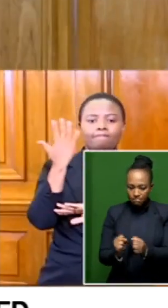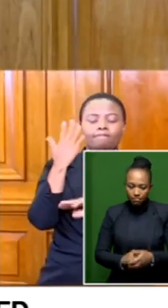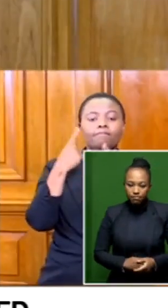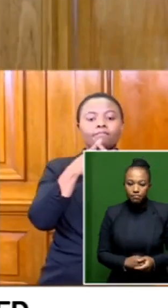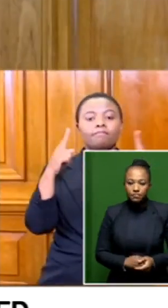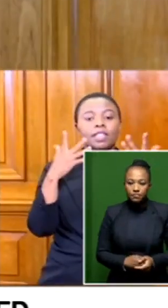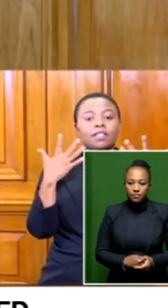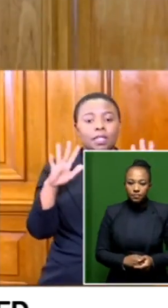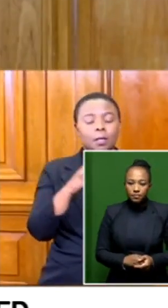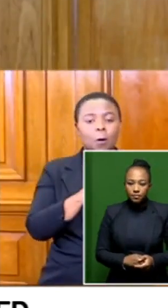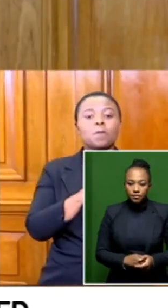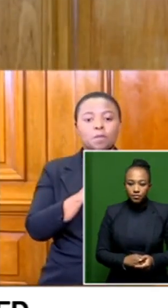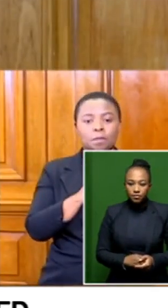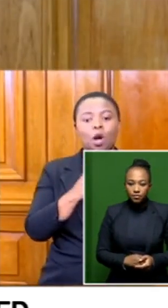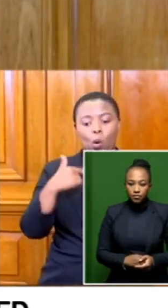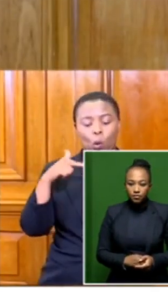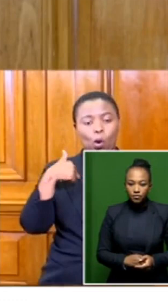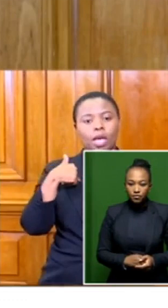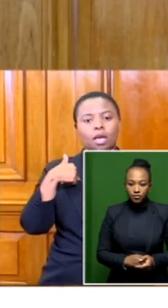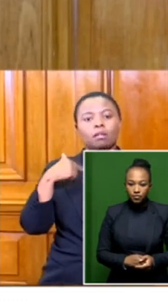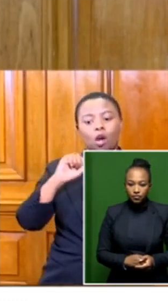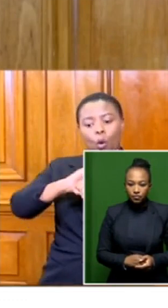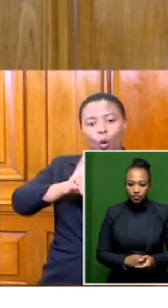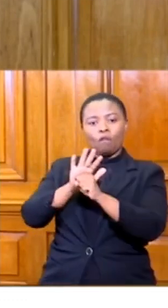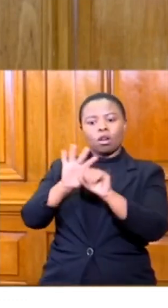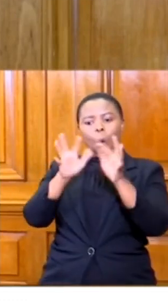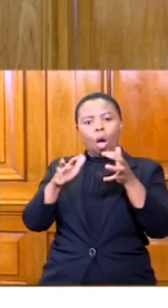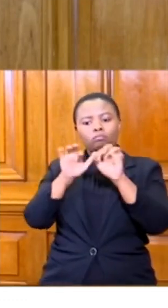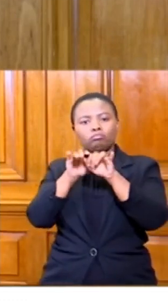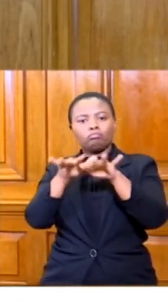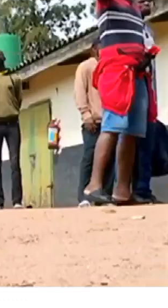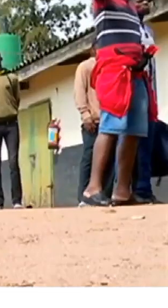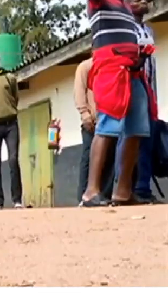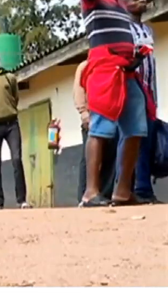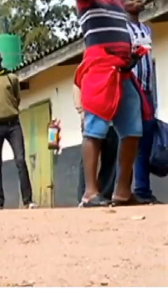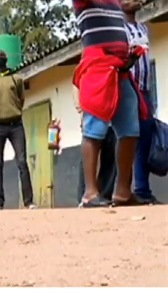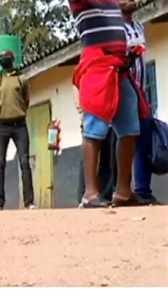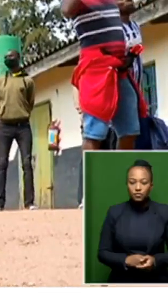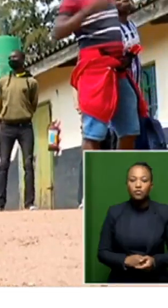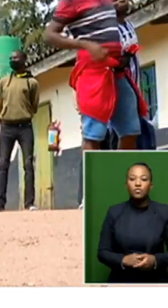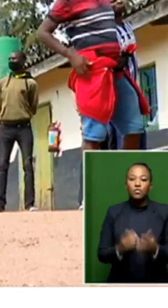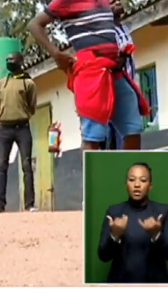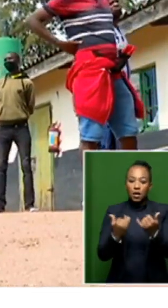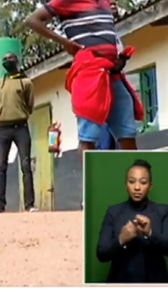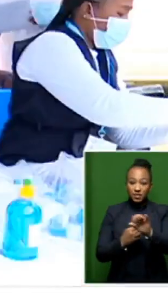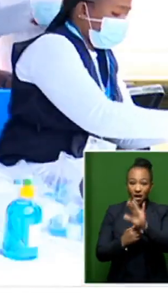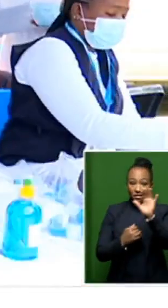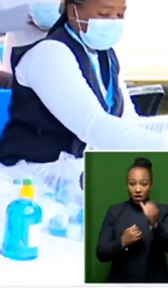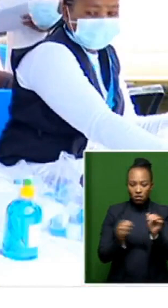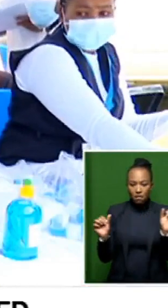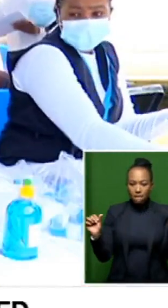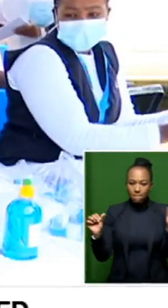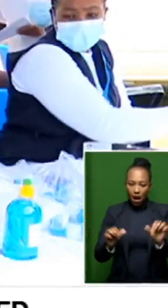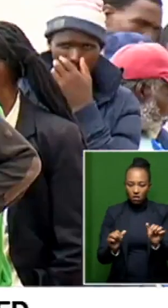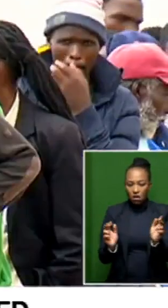We have now entered a new phase in the COVID-19 pandemic. South Africa is slowly going back to normal.